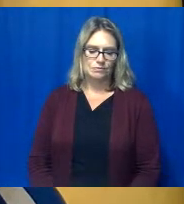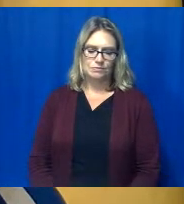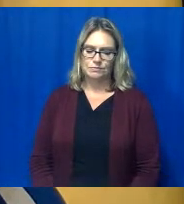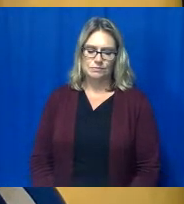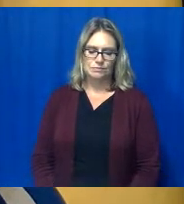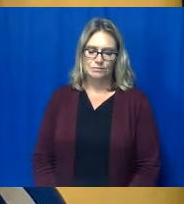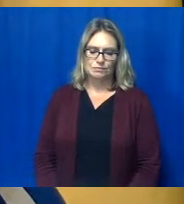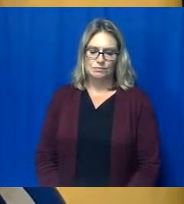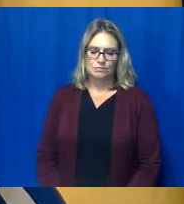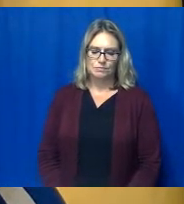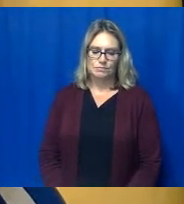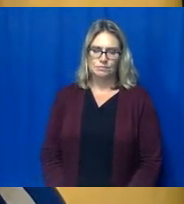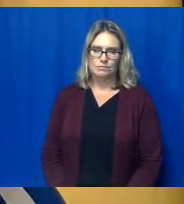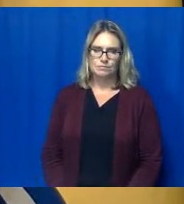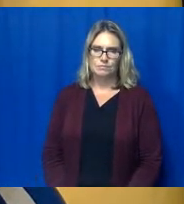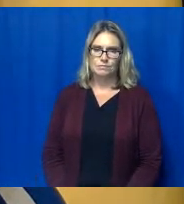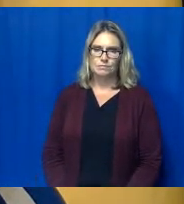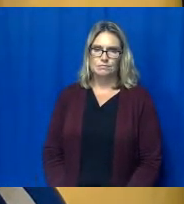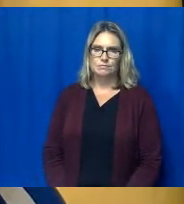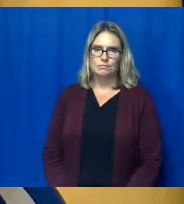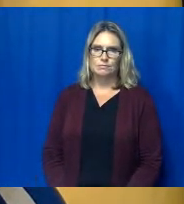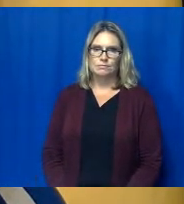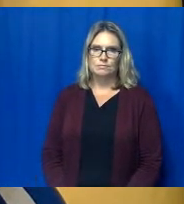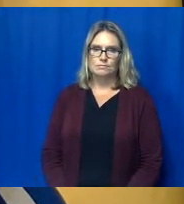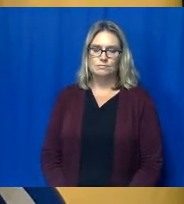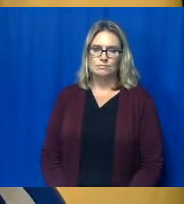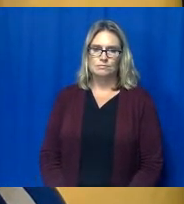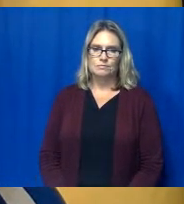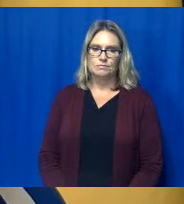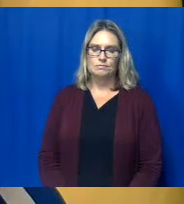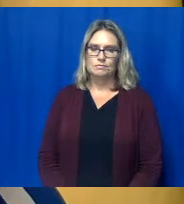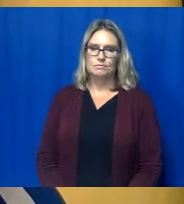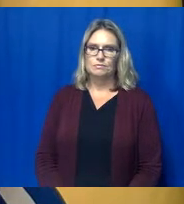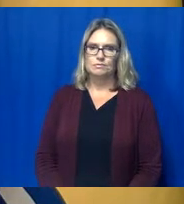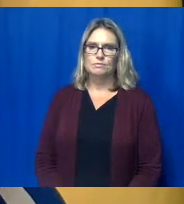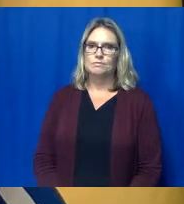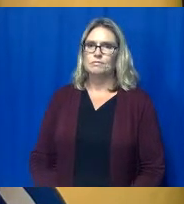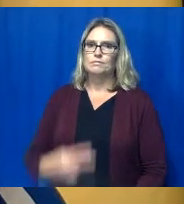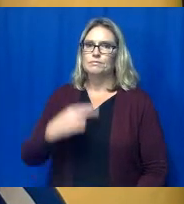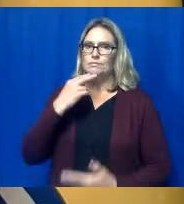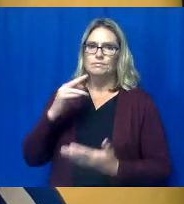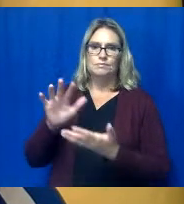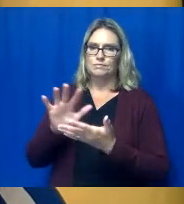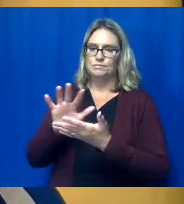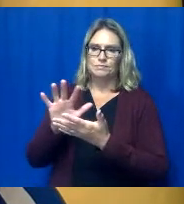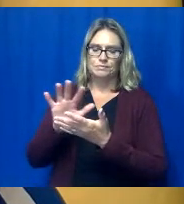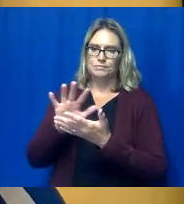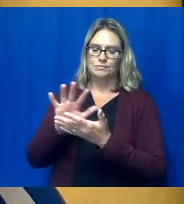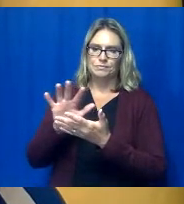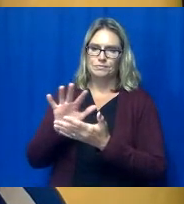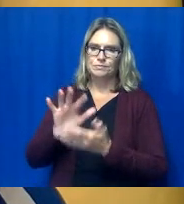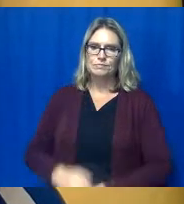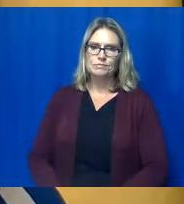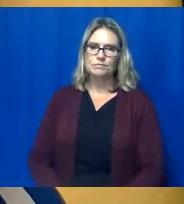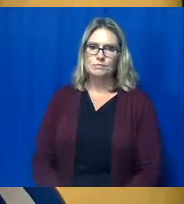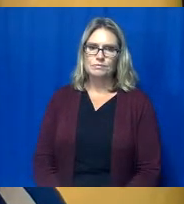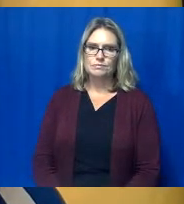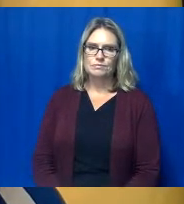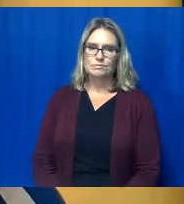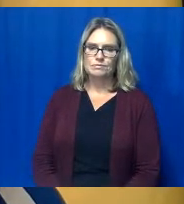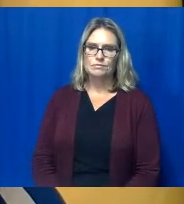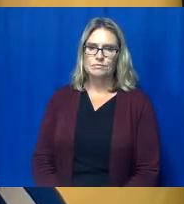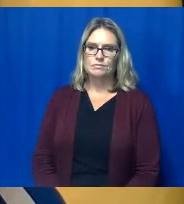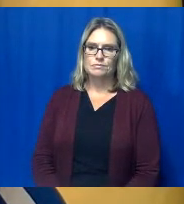some services, to maintain the emergency services, intensive care unit services, and have the capacity to do